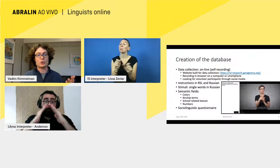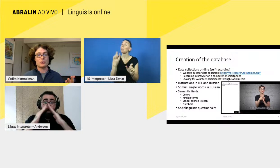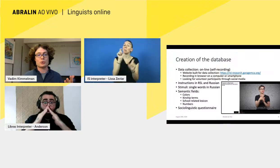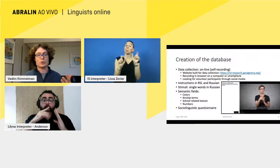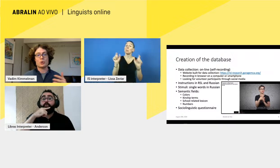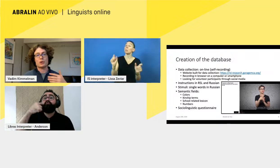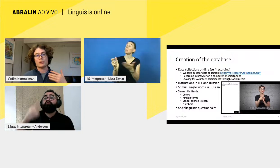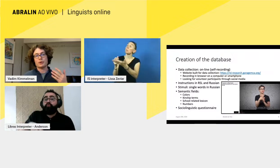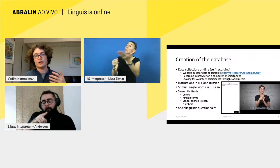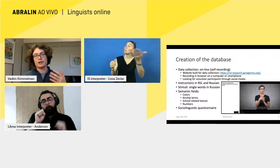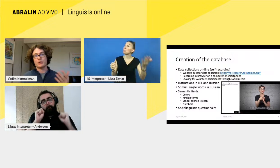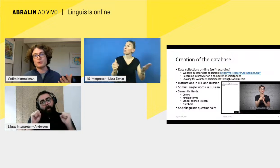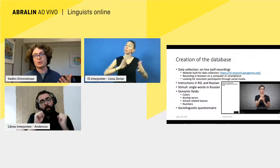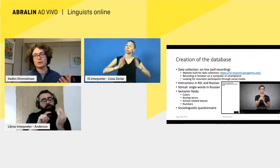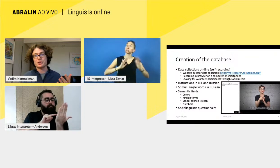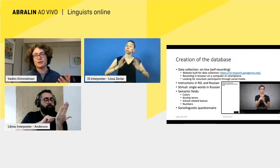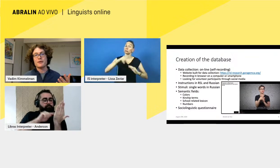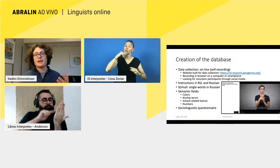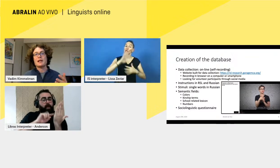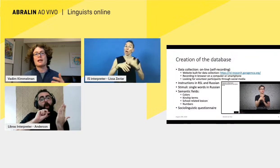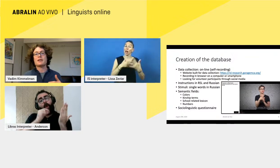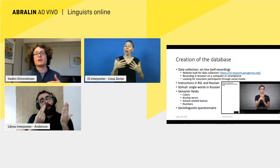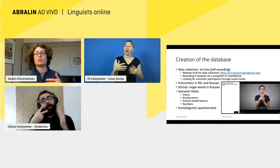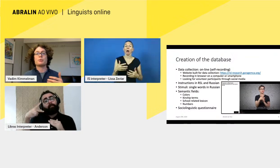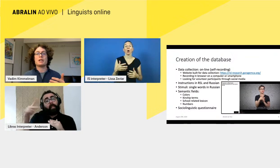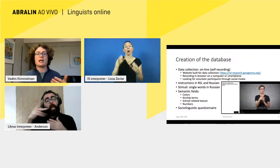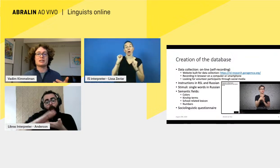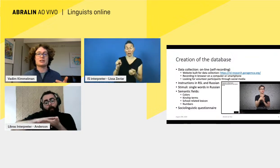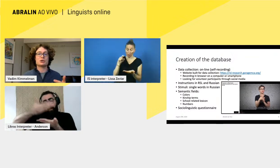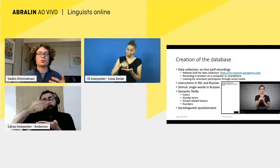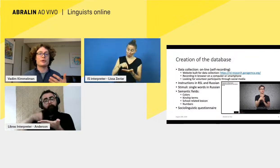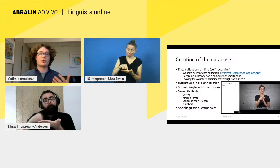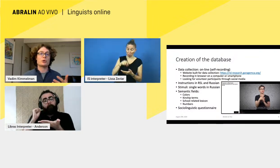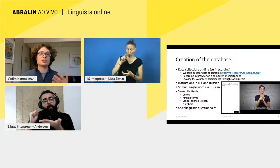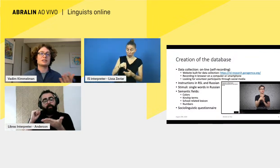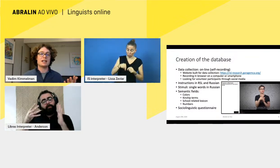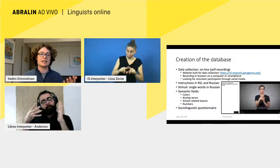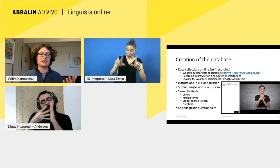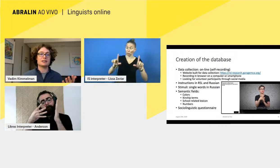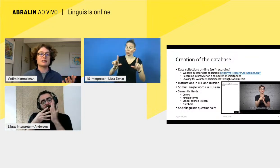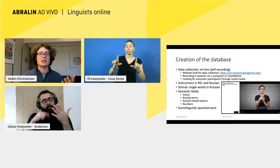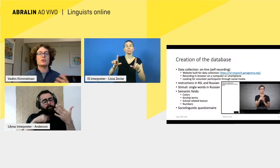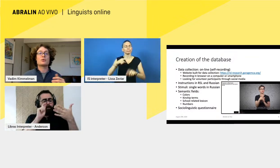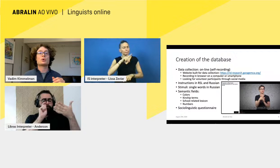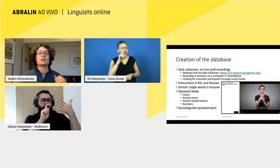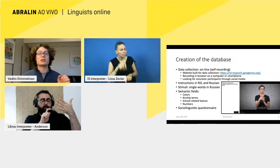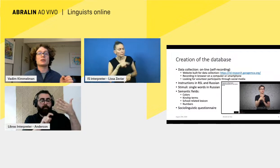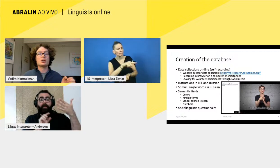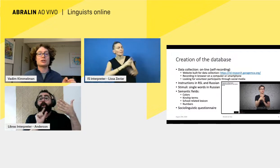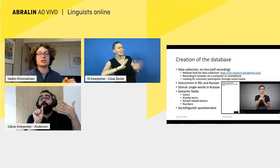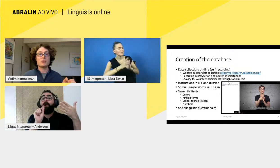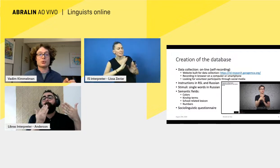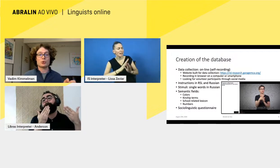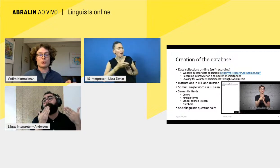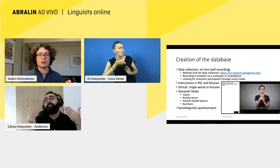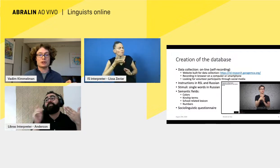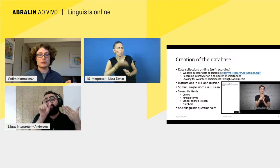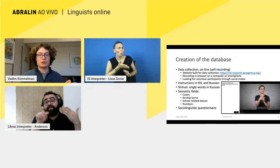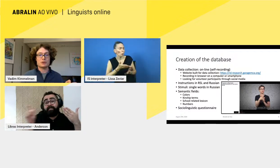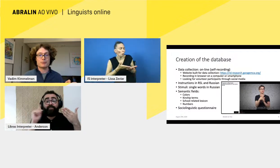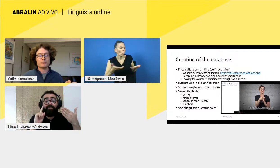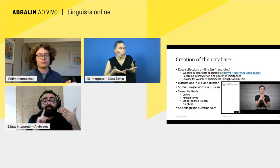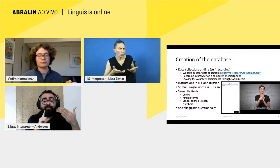their phone or on their computer, and they would be asked to record signs for a large number